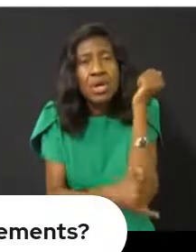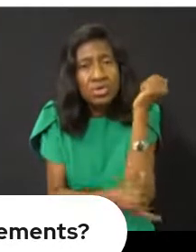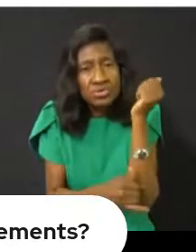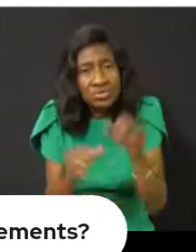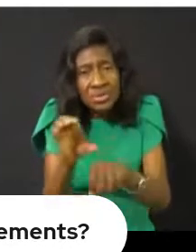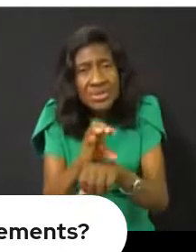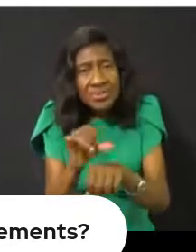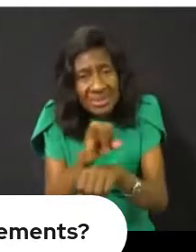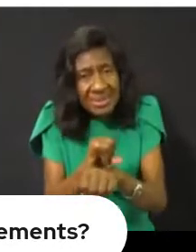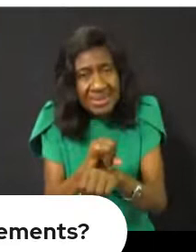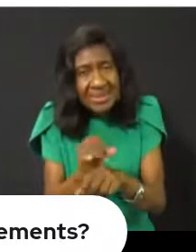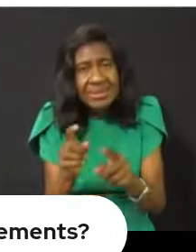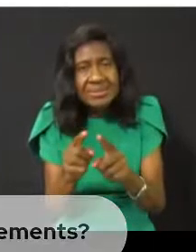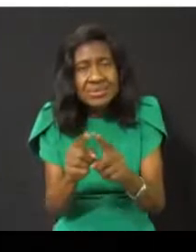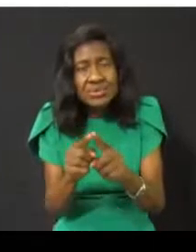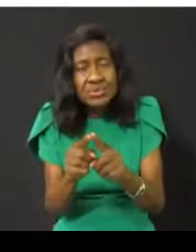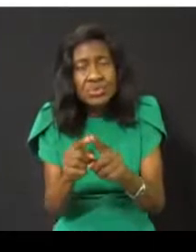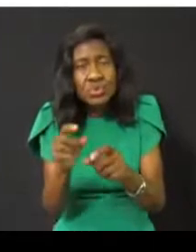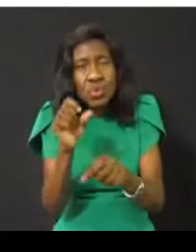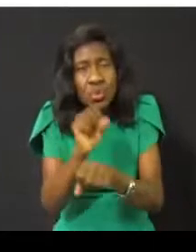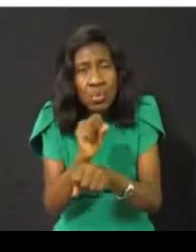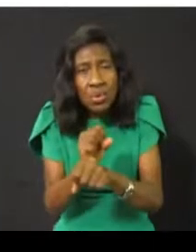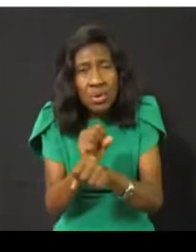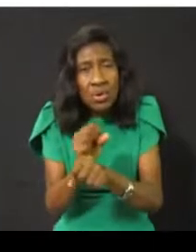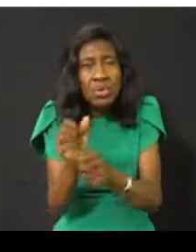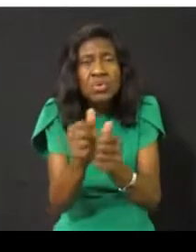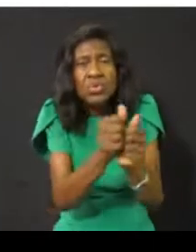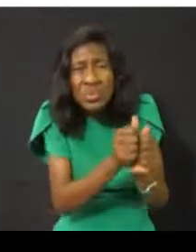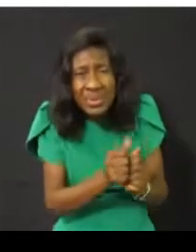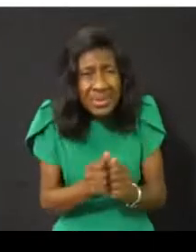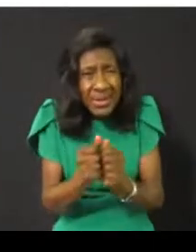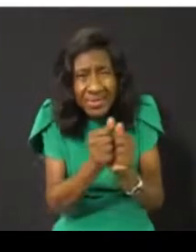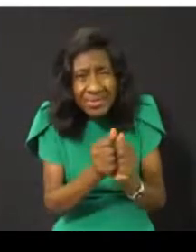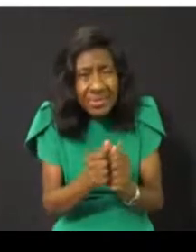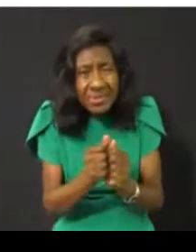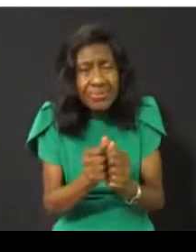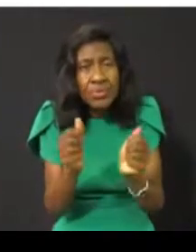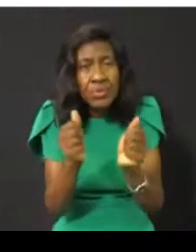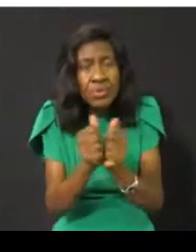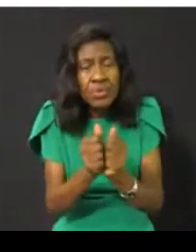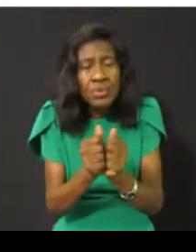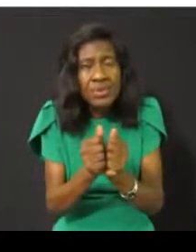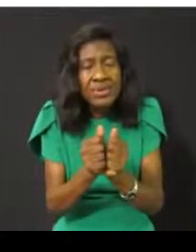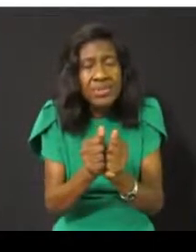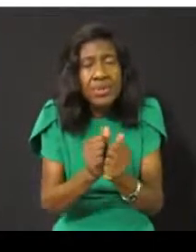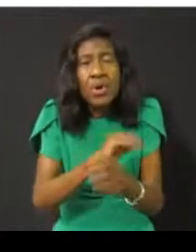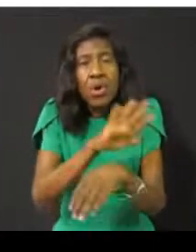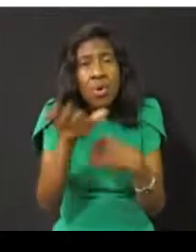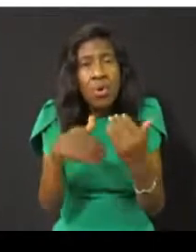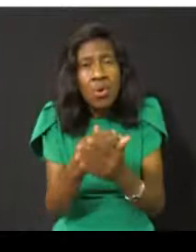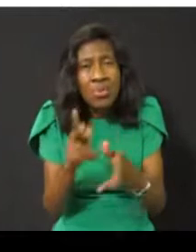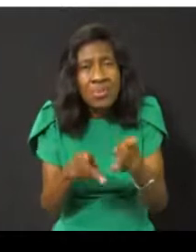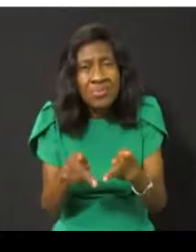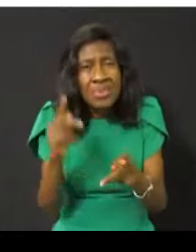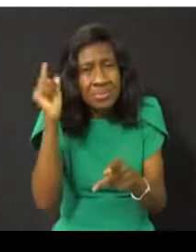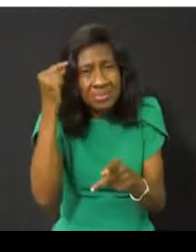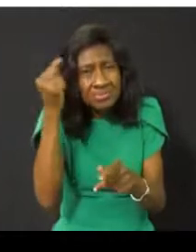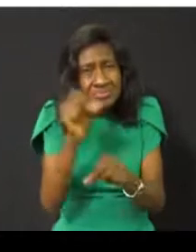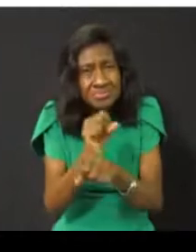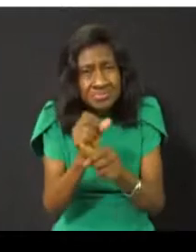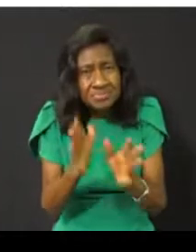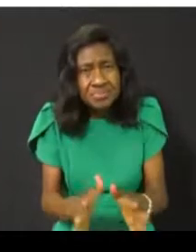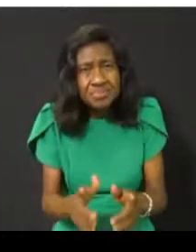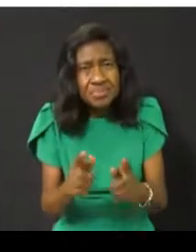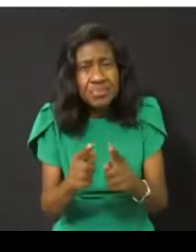and key to work collaboratively and transparently with the public service and other key stakeholders to advance